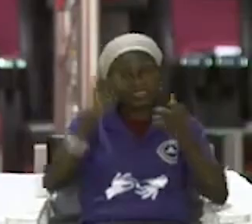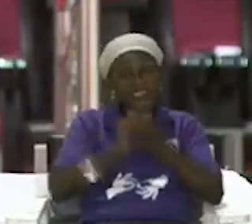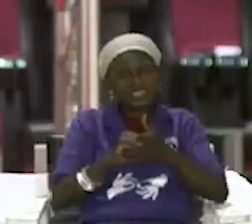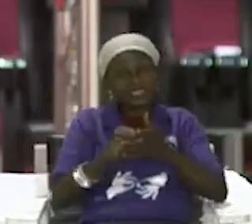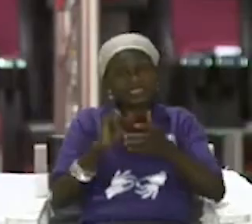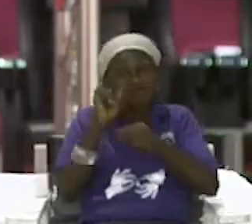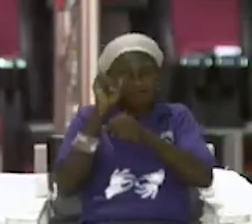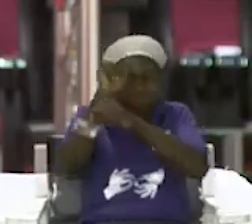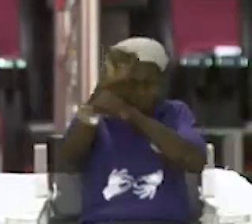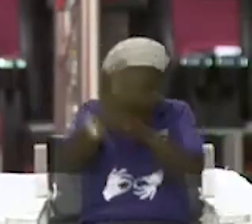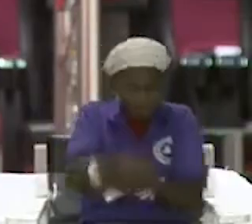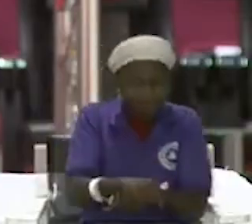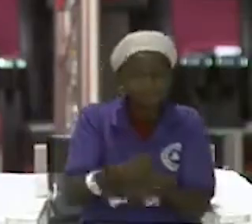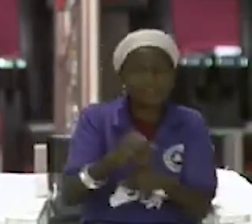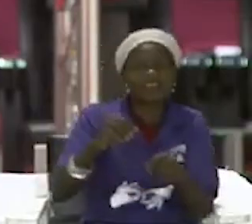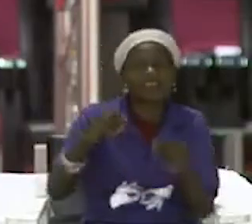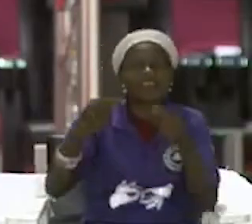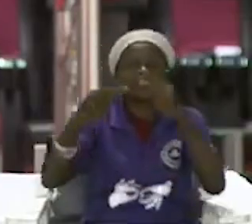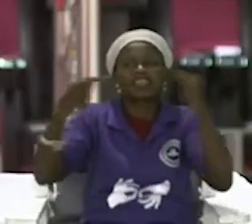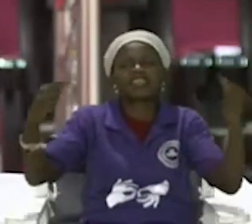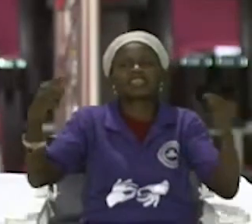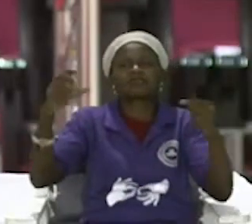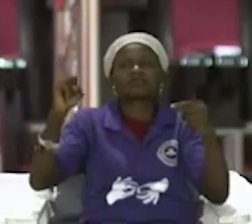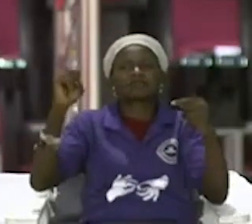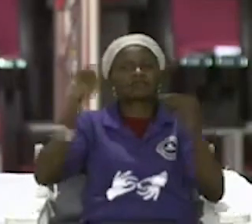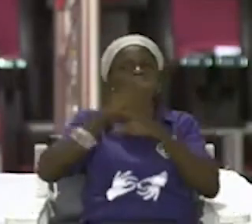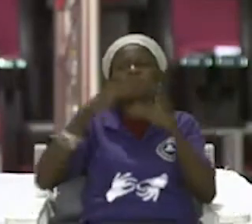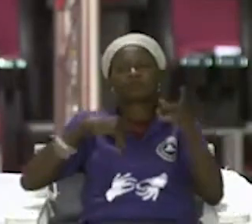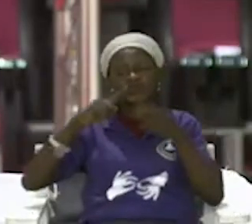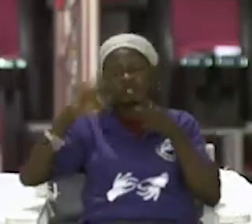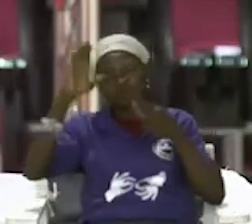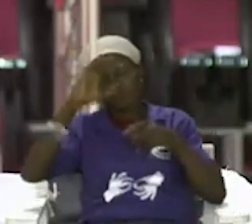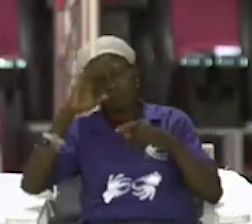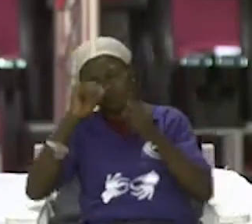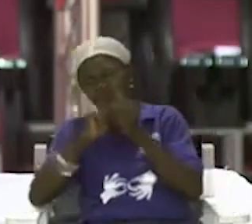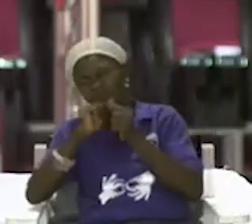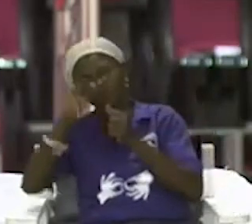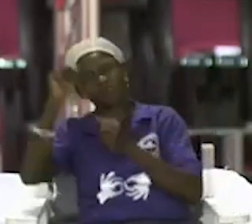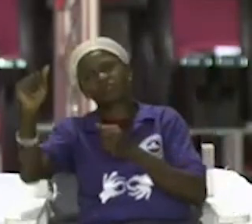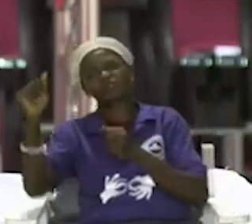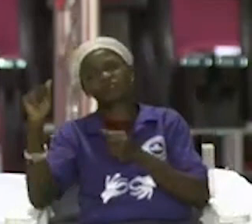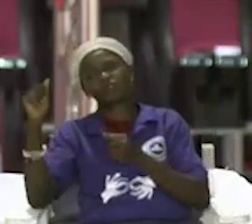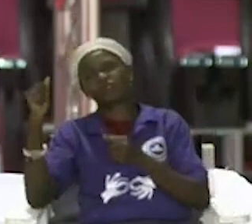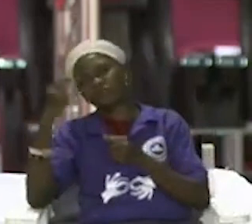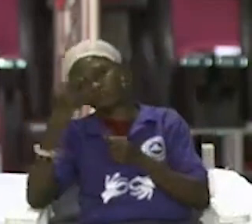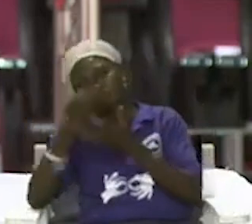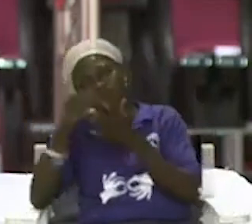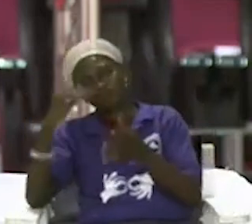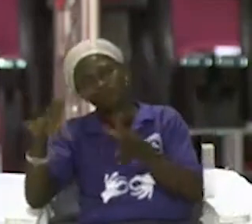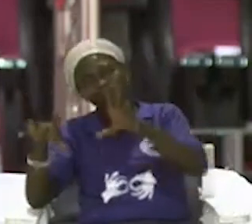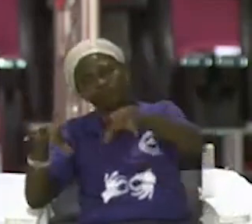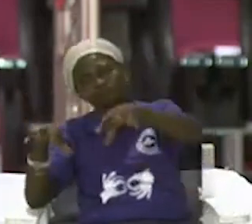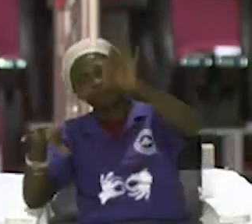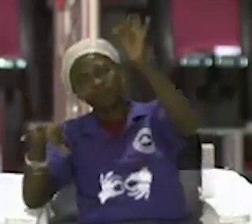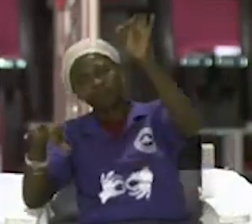subdue enemies, you don't have to look far before you find